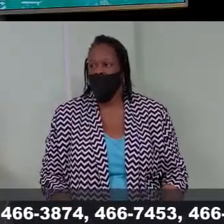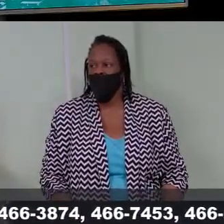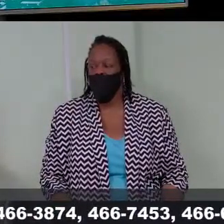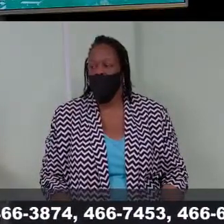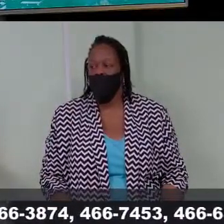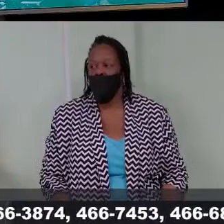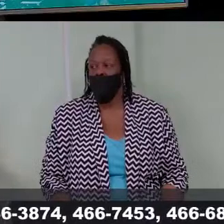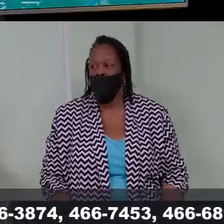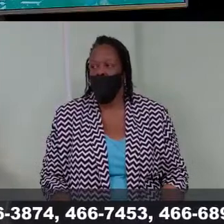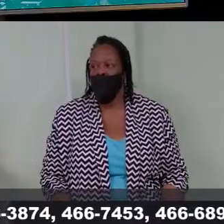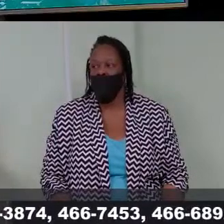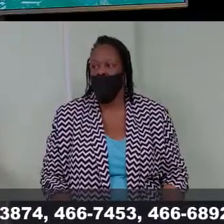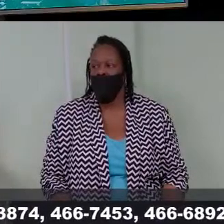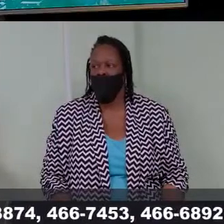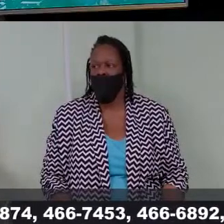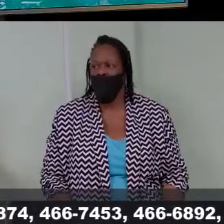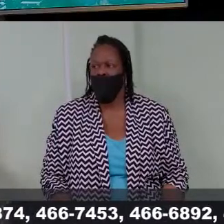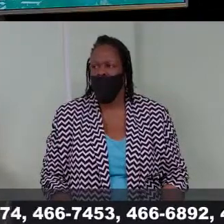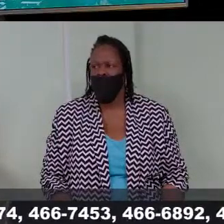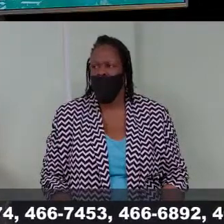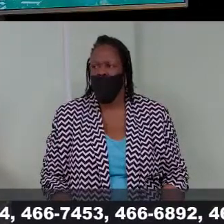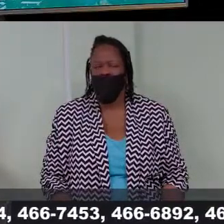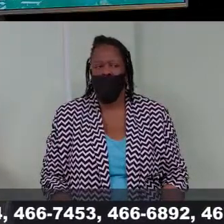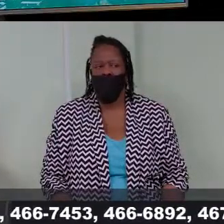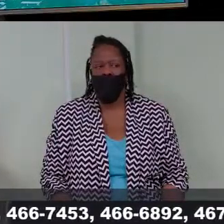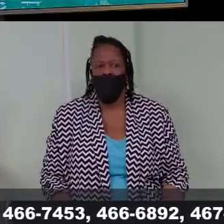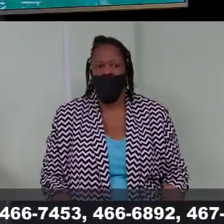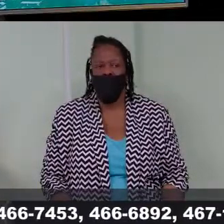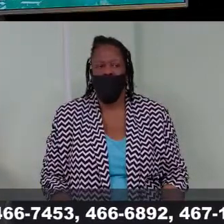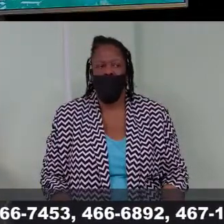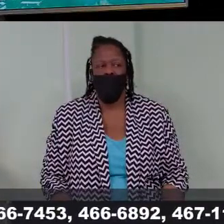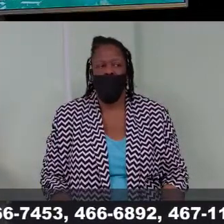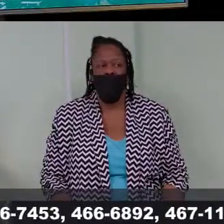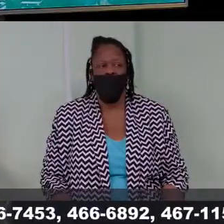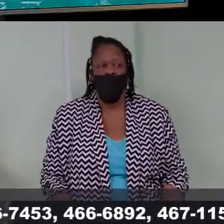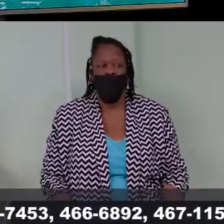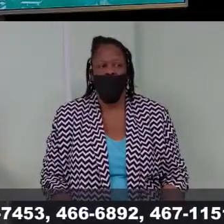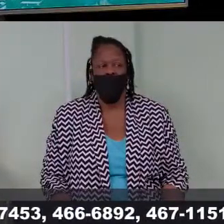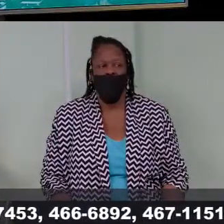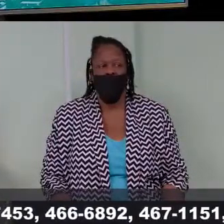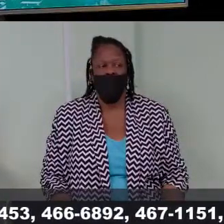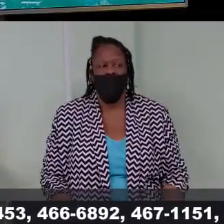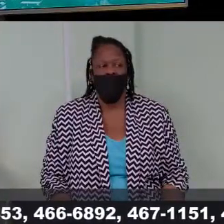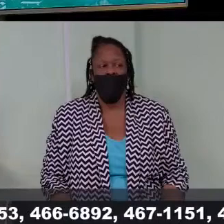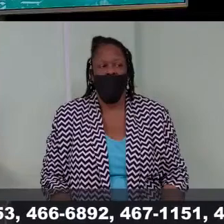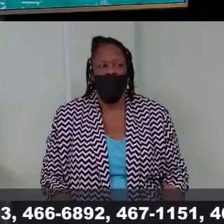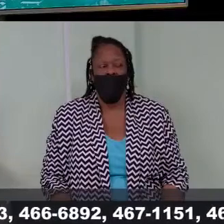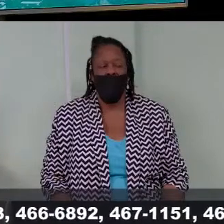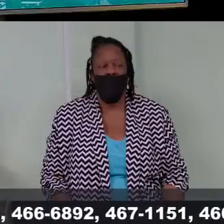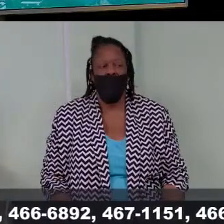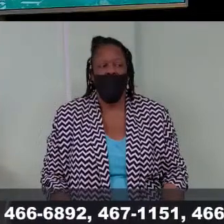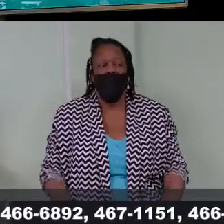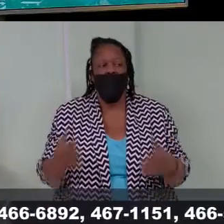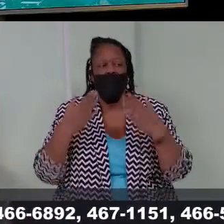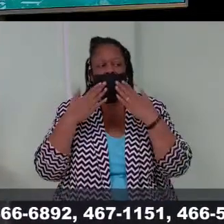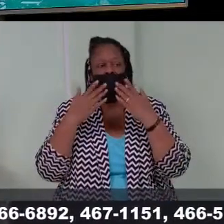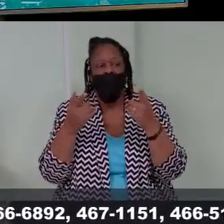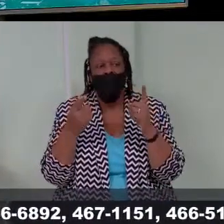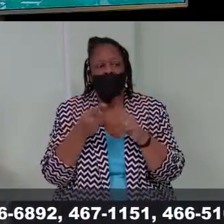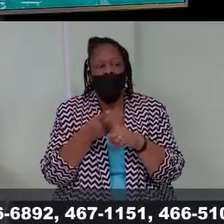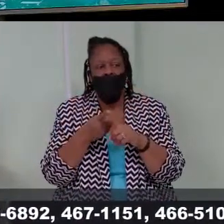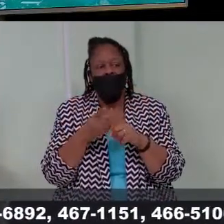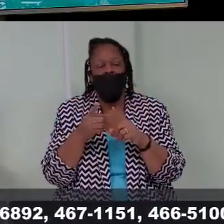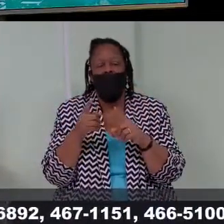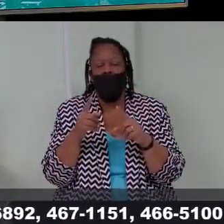and 1,000 to the Ministry of Health. Thank you very much, Ms. Harina Rain of the